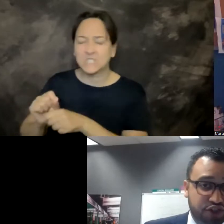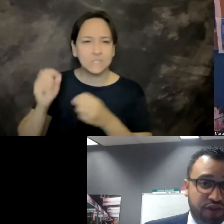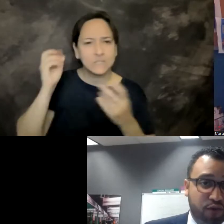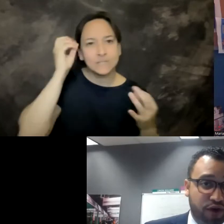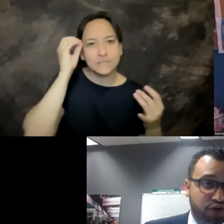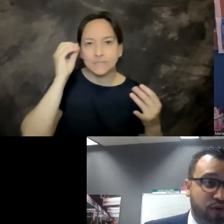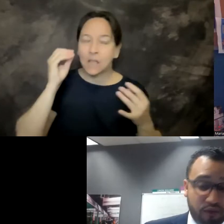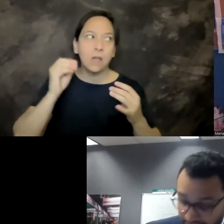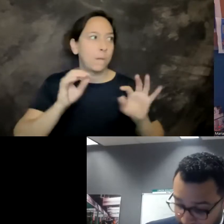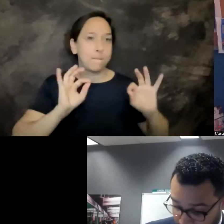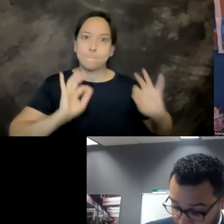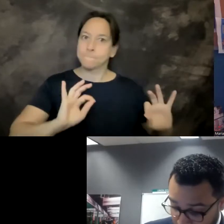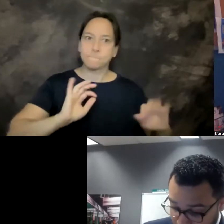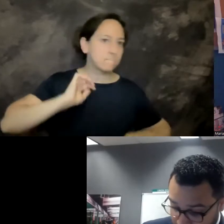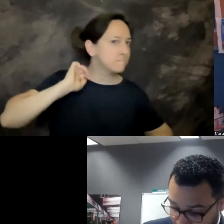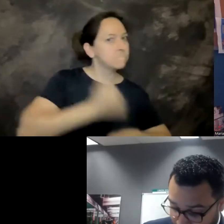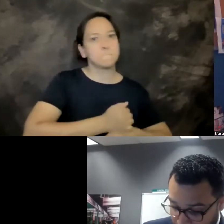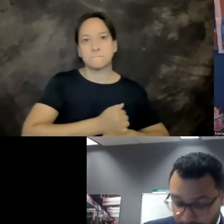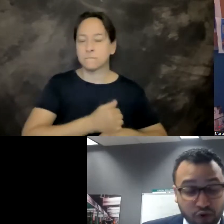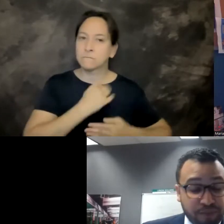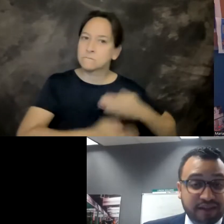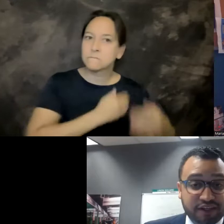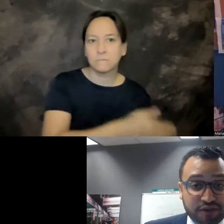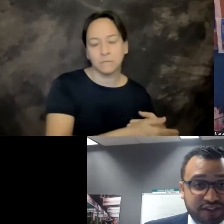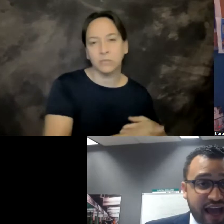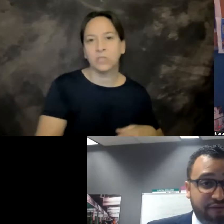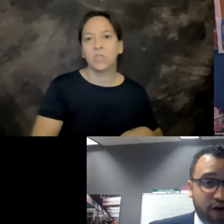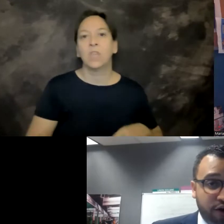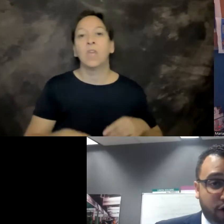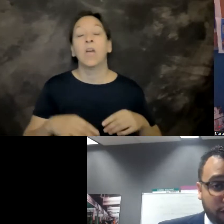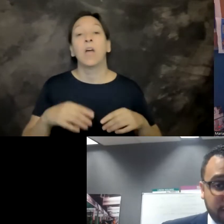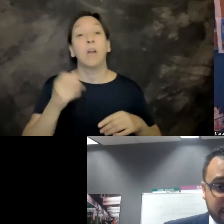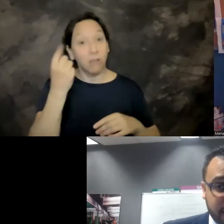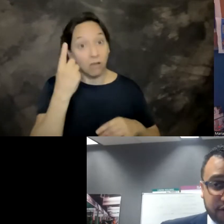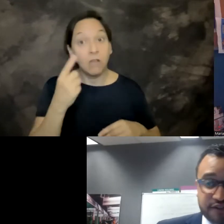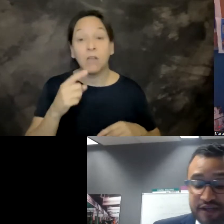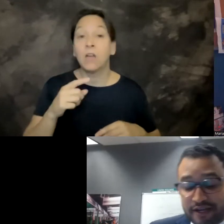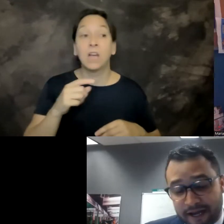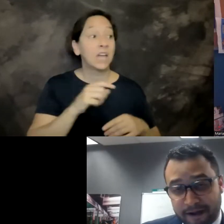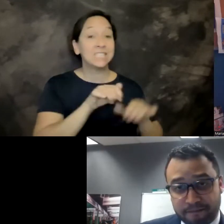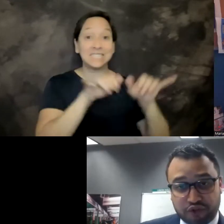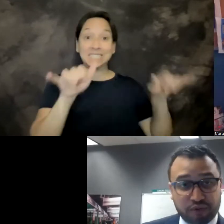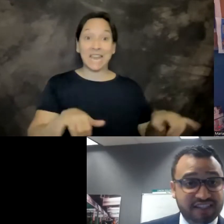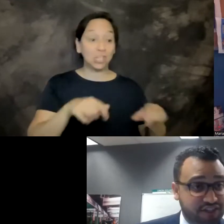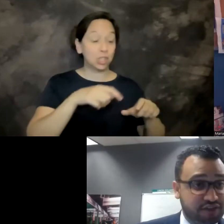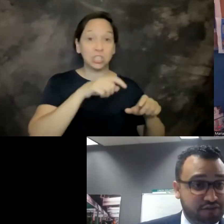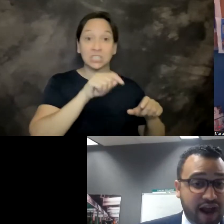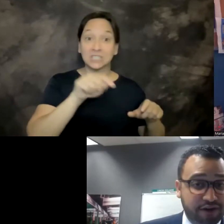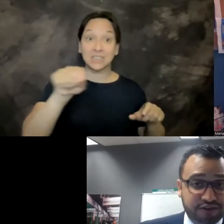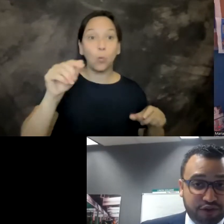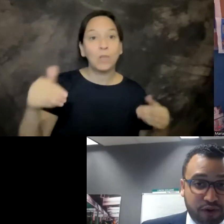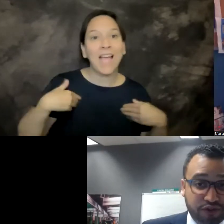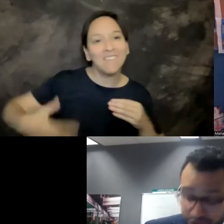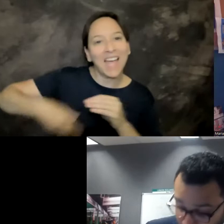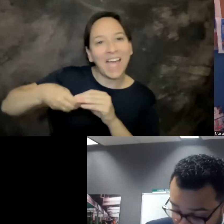to ensure that we are doing what we need to do. There will be additional staff on all of the stations to assist